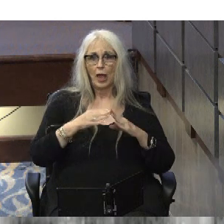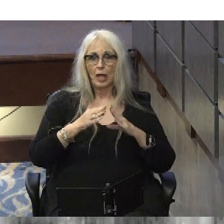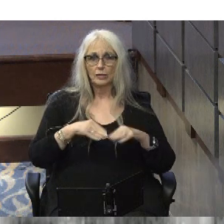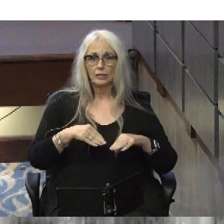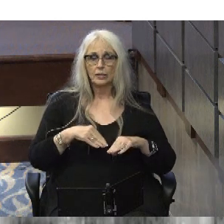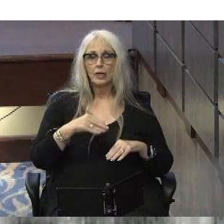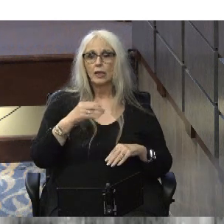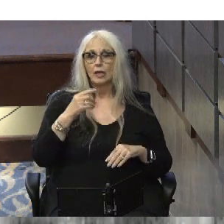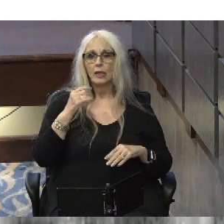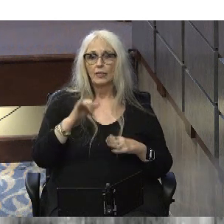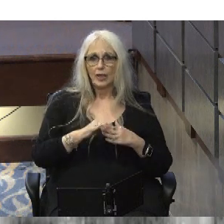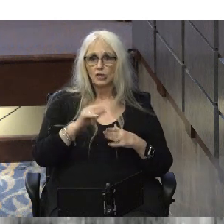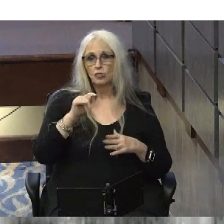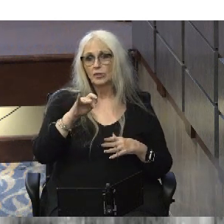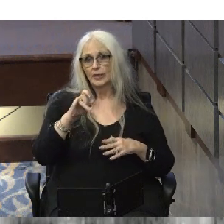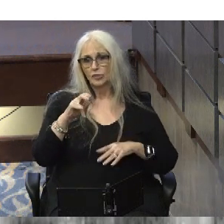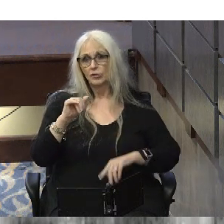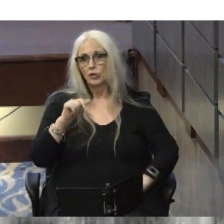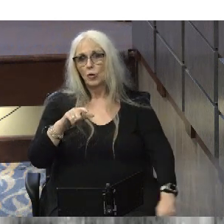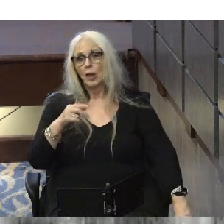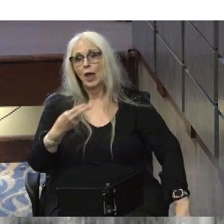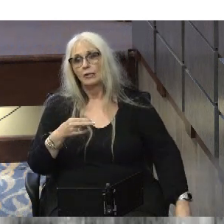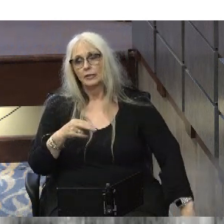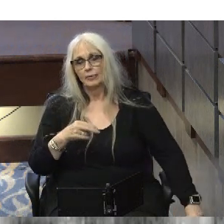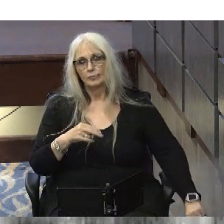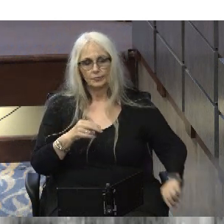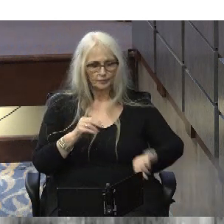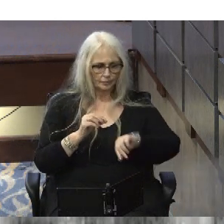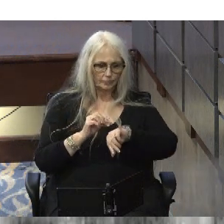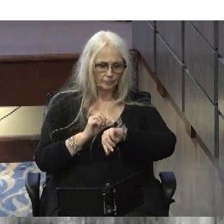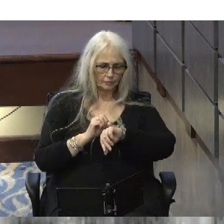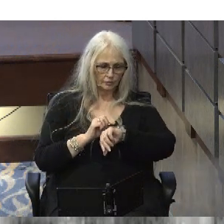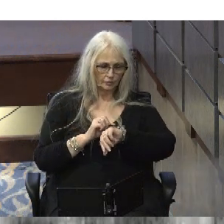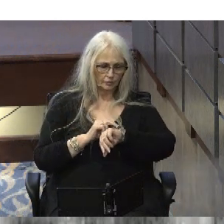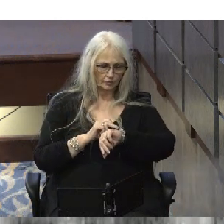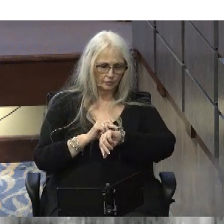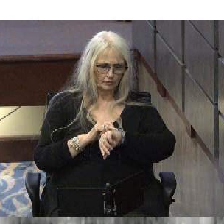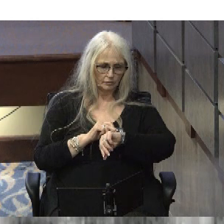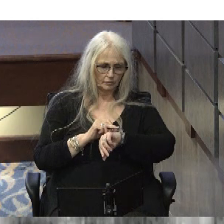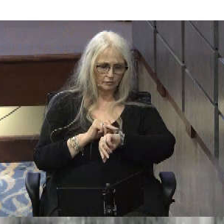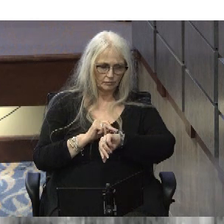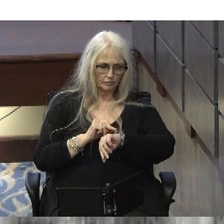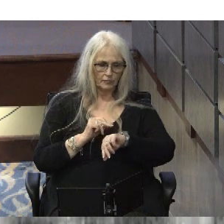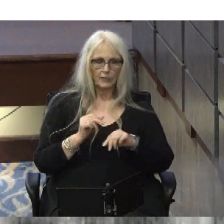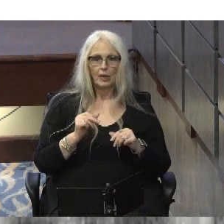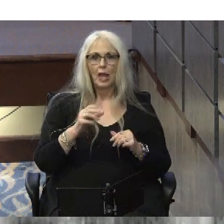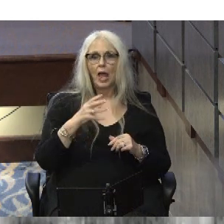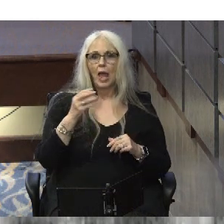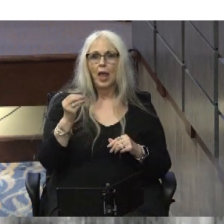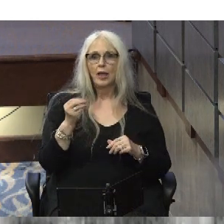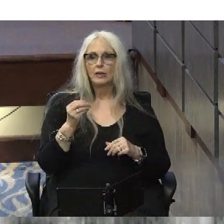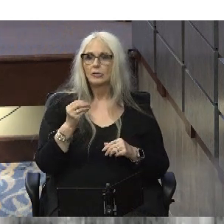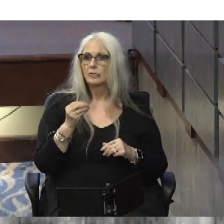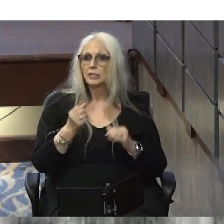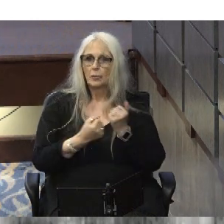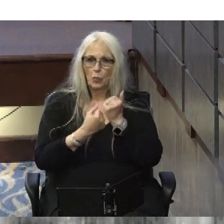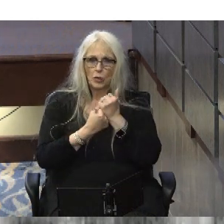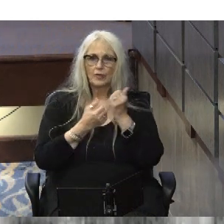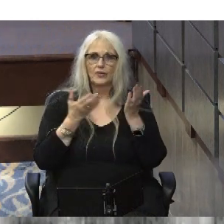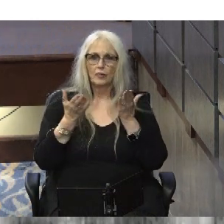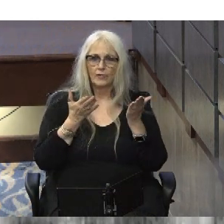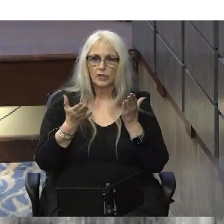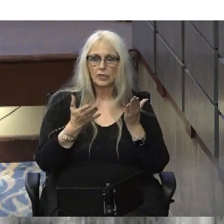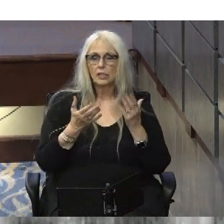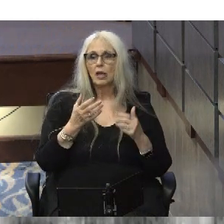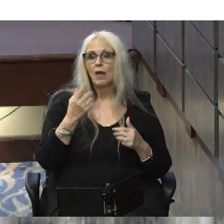specifically transitional housing with some supportive services. Also of note was non-congregate shelter and supportive services